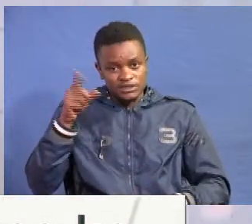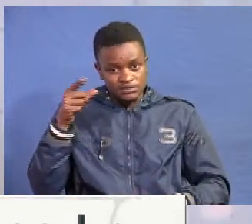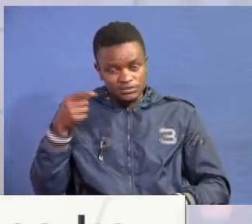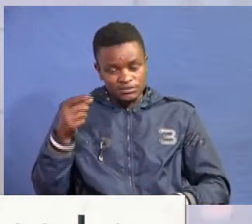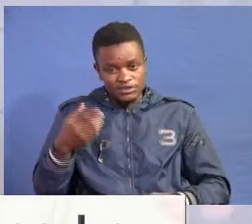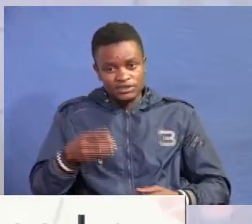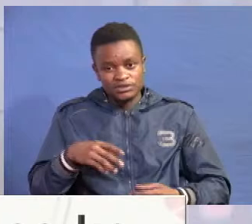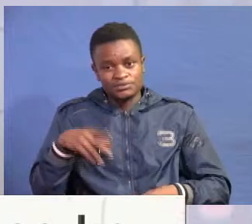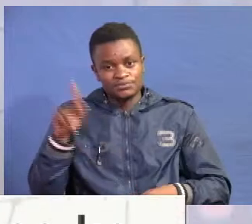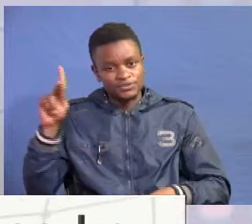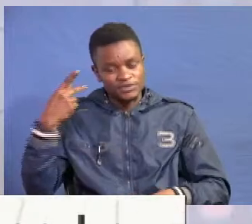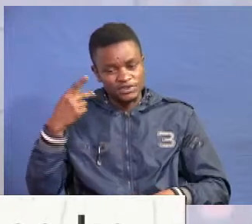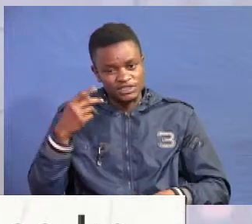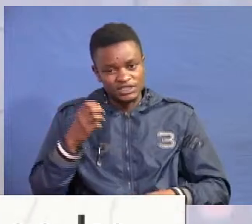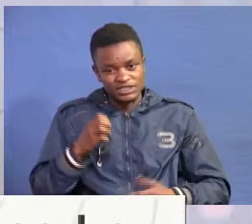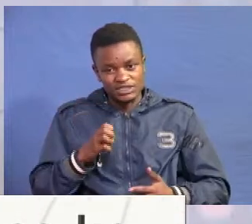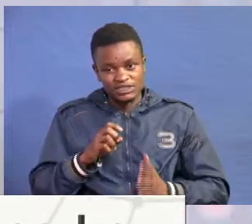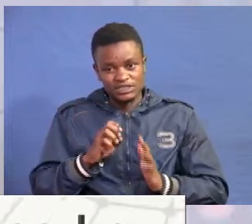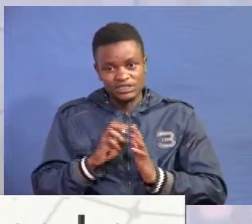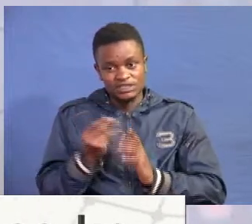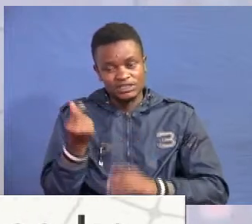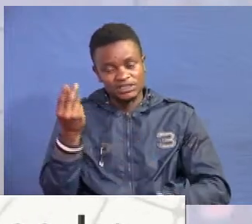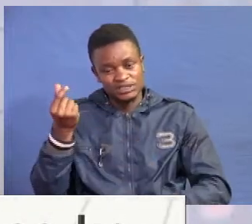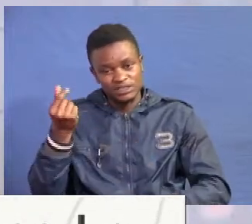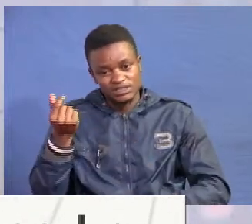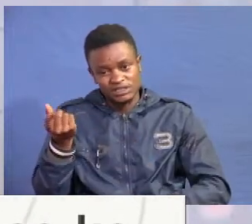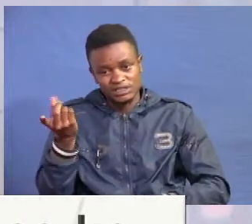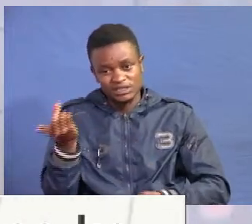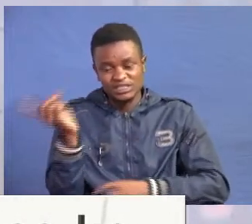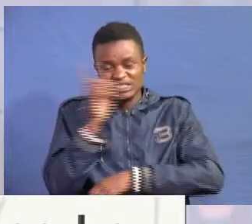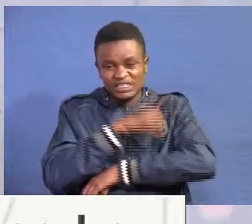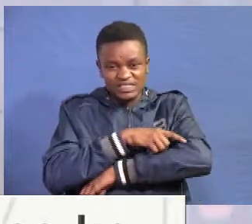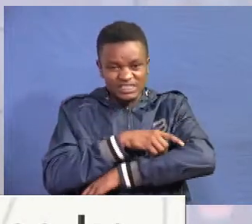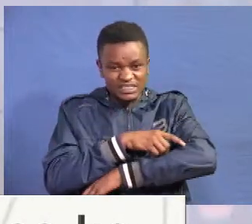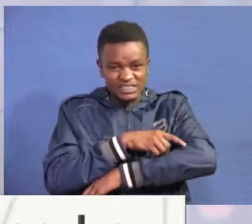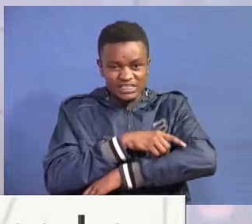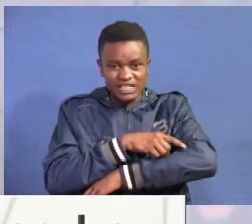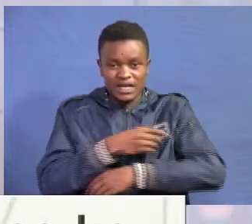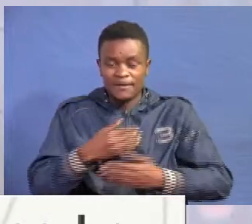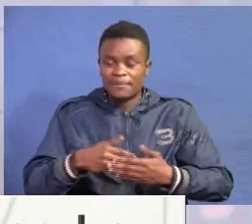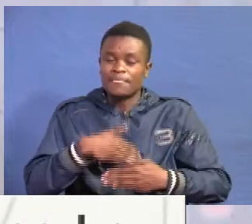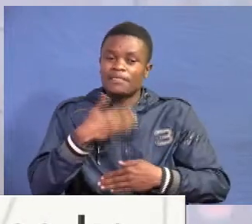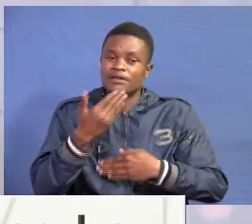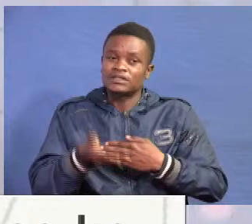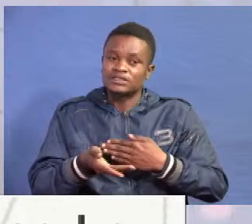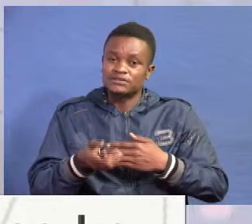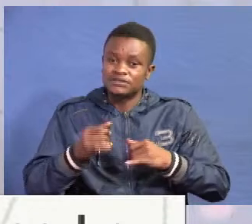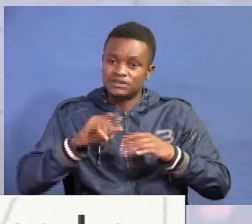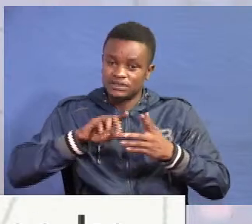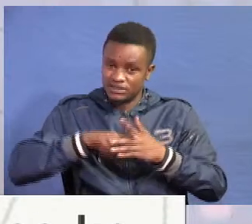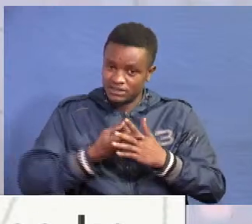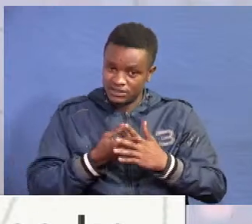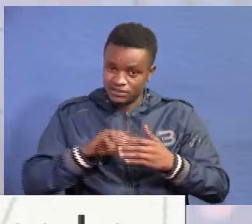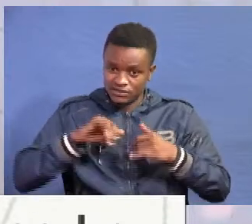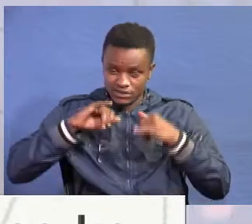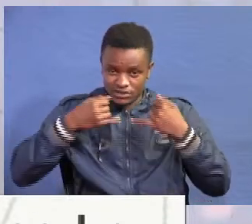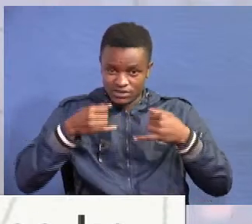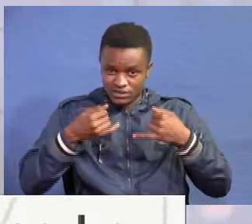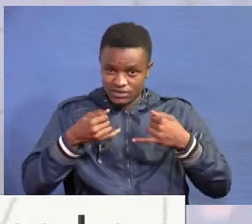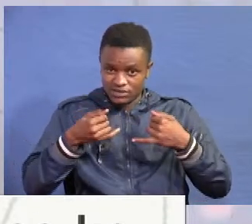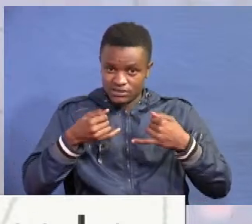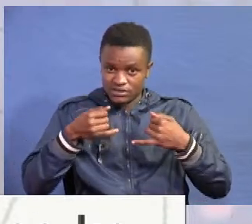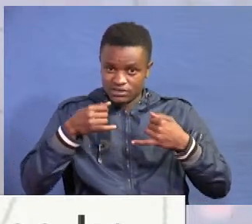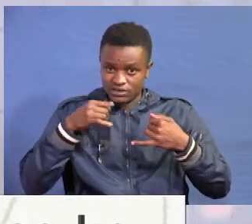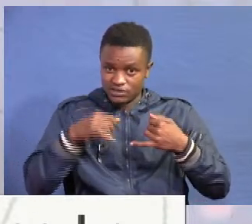conflicts in Laikipia County just days after the launch of the new initiative over the same. Laikipia is the first of 6 hotspot